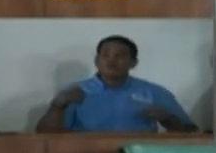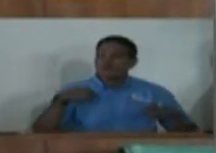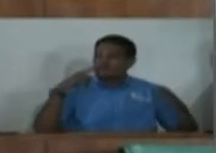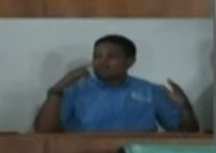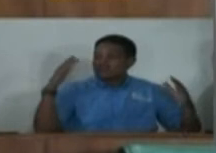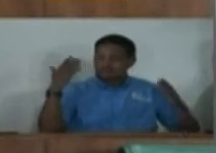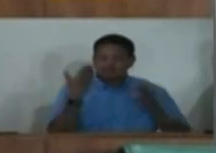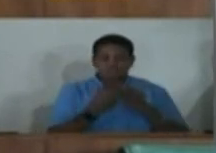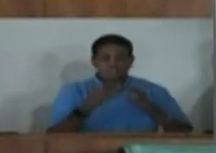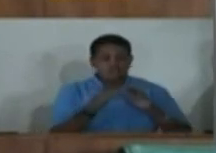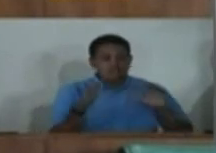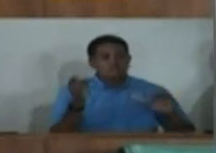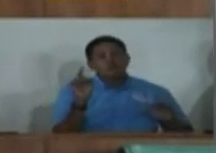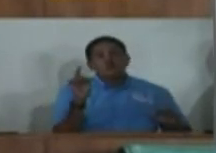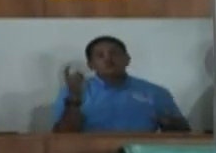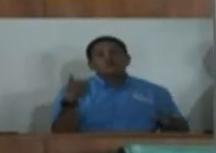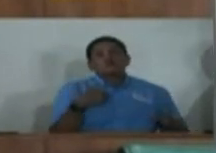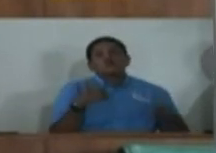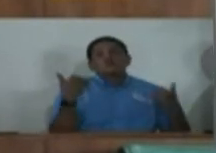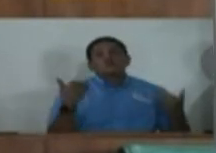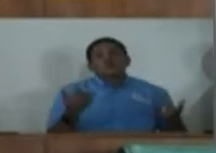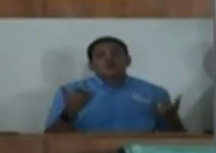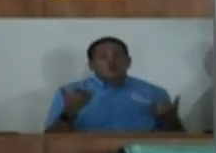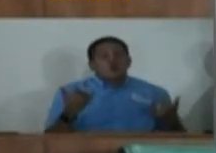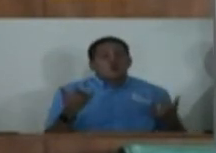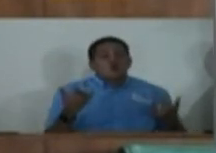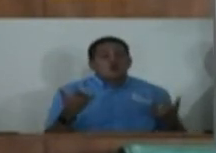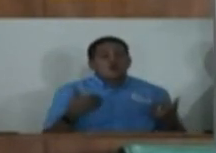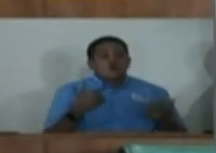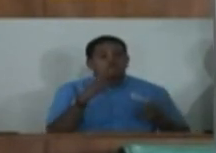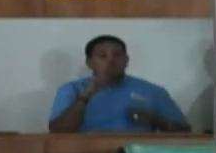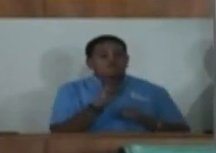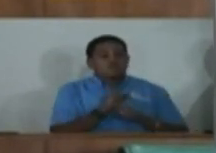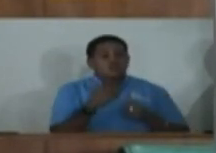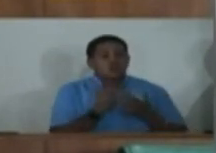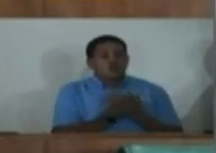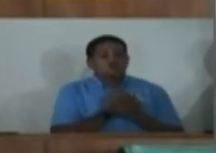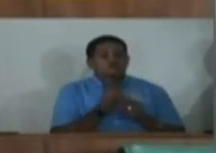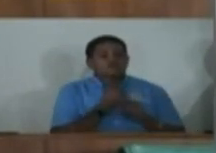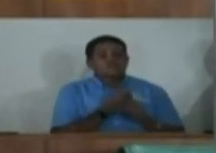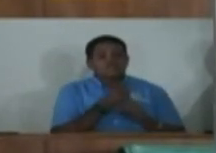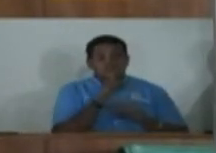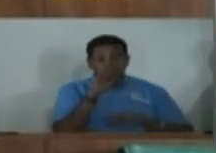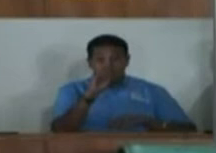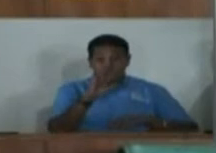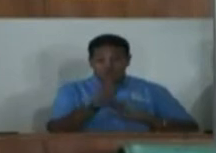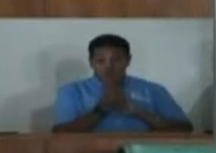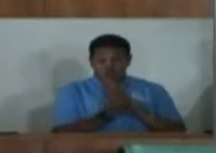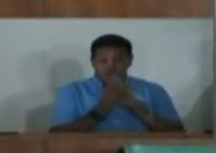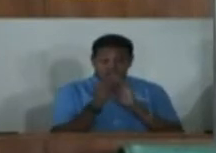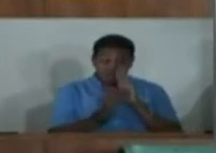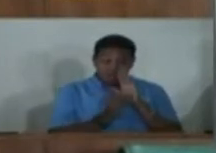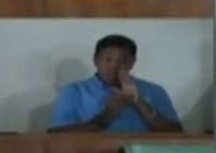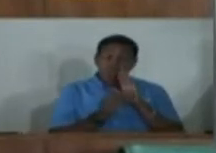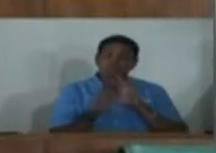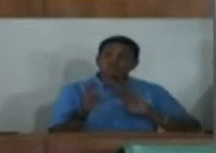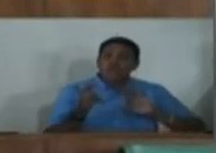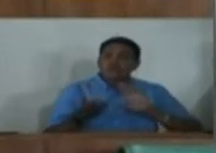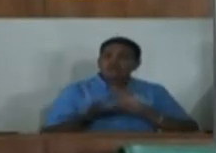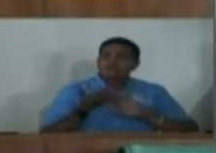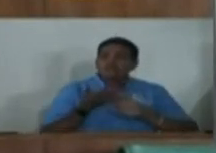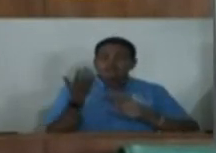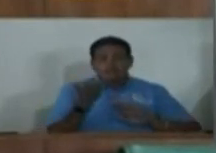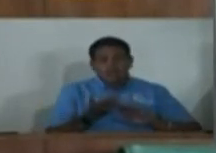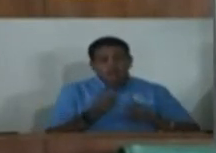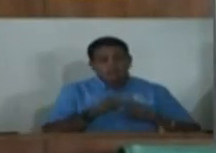stage where we now have the opportunity to put the bill, the legislation in place, and